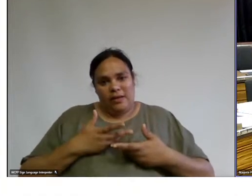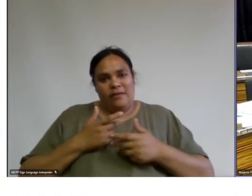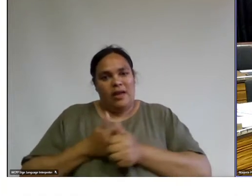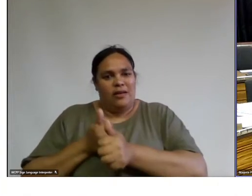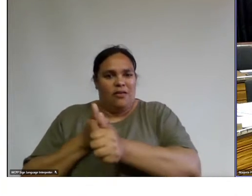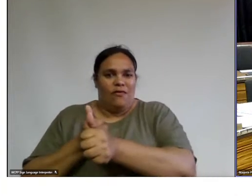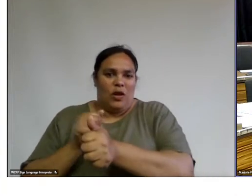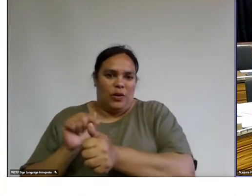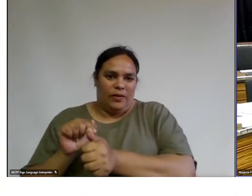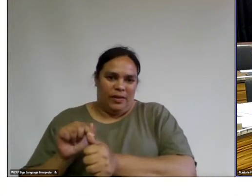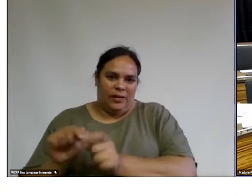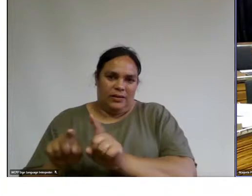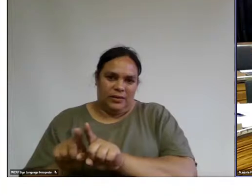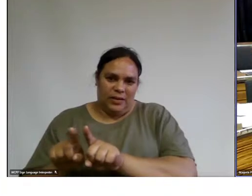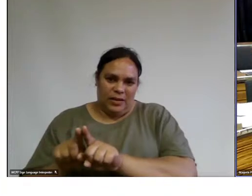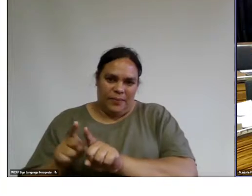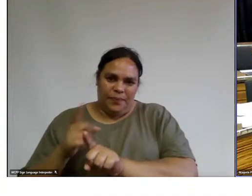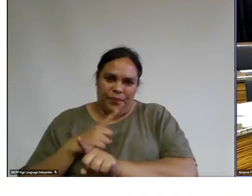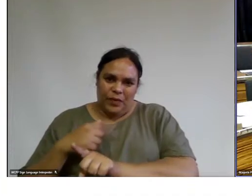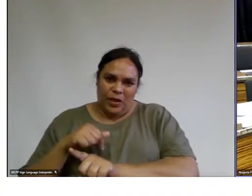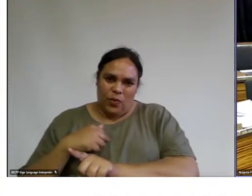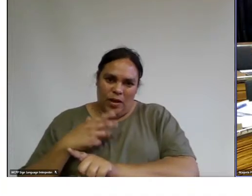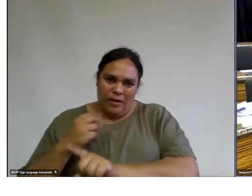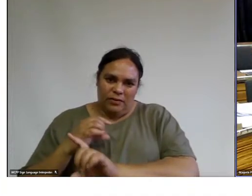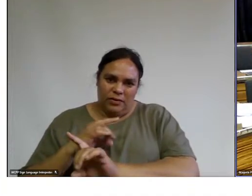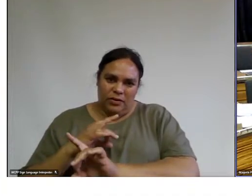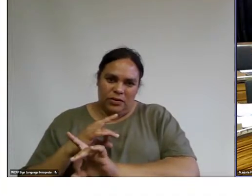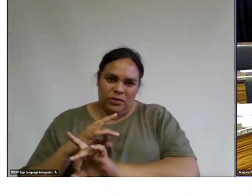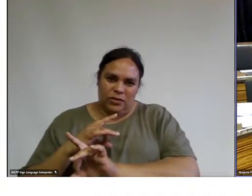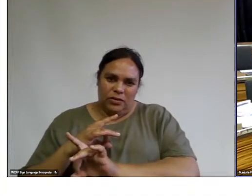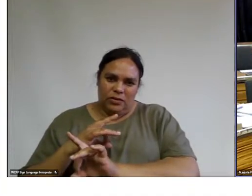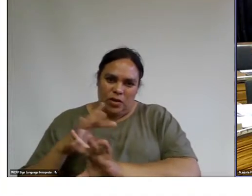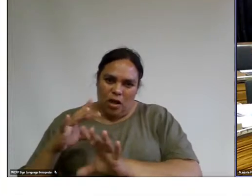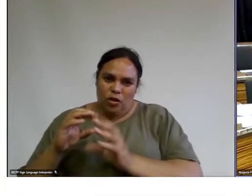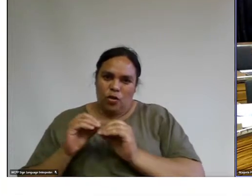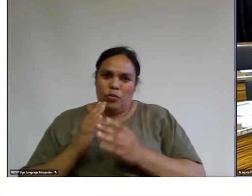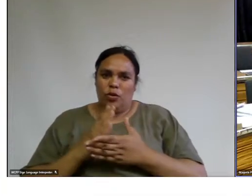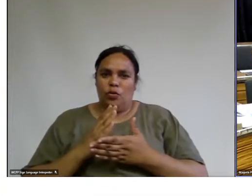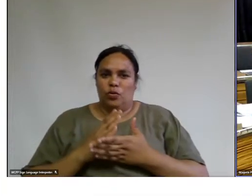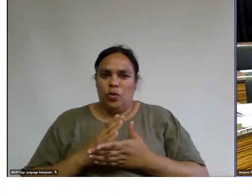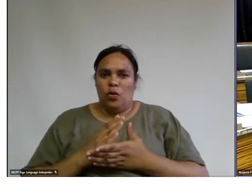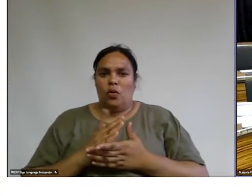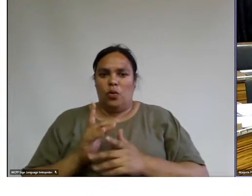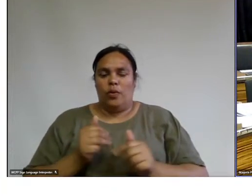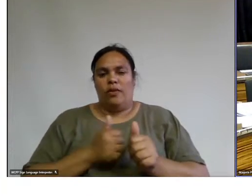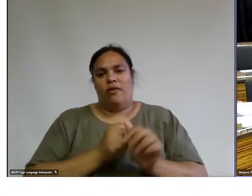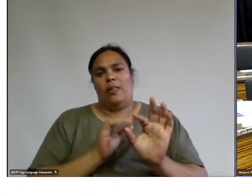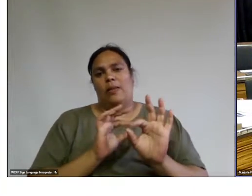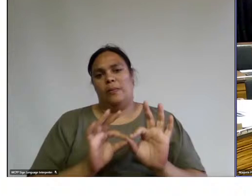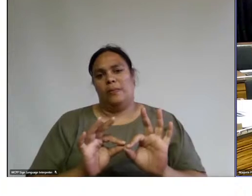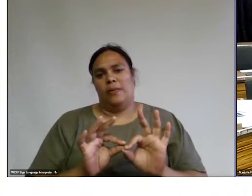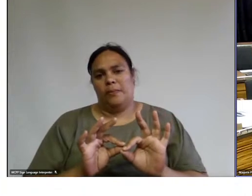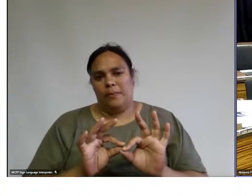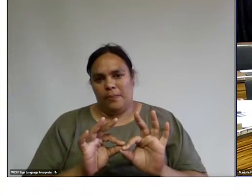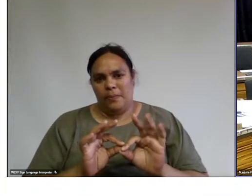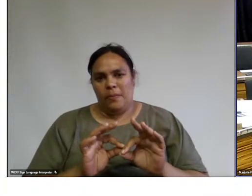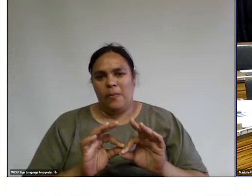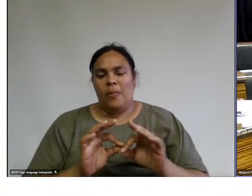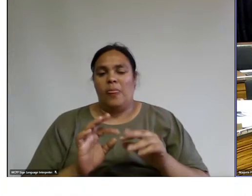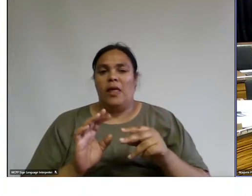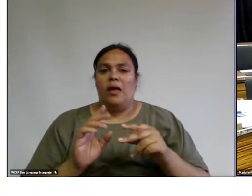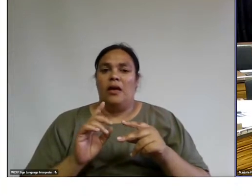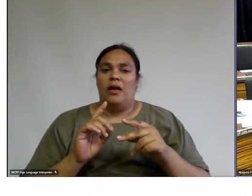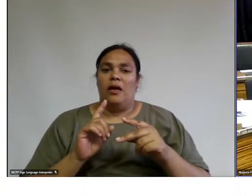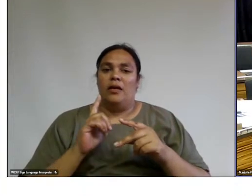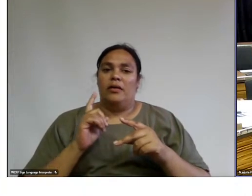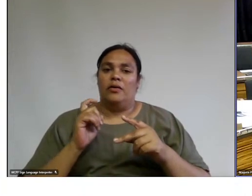which is a culture that we have started inside the department to make sure that we actually just follow through. The one point that